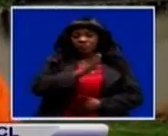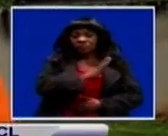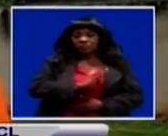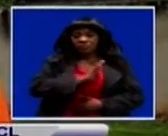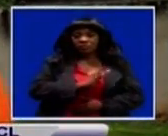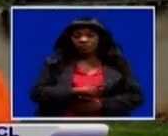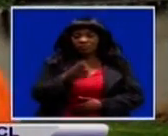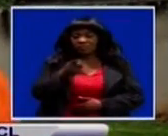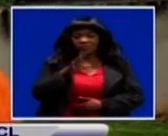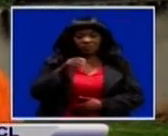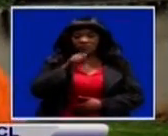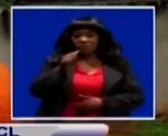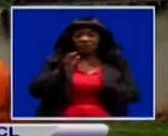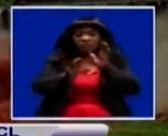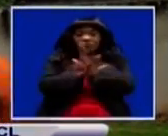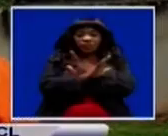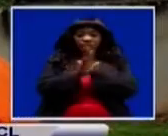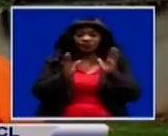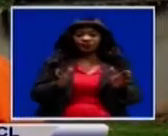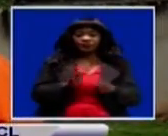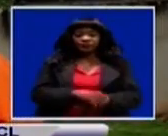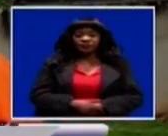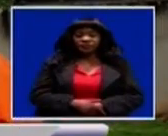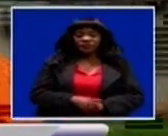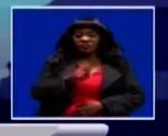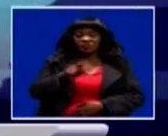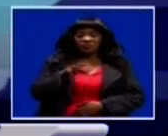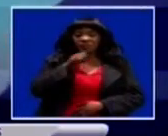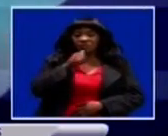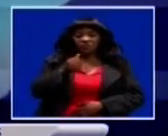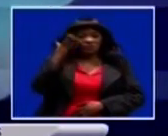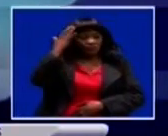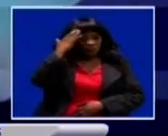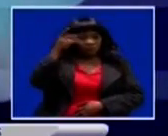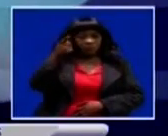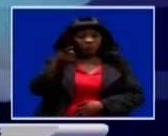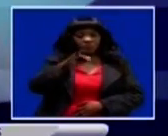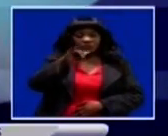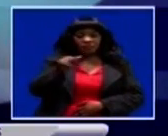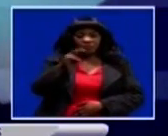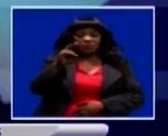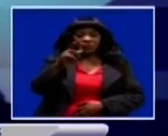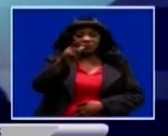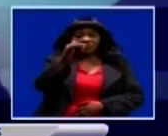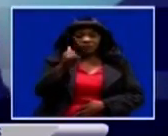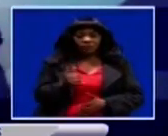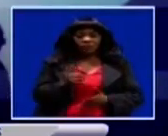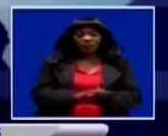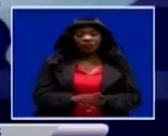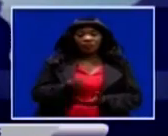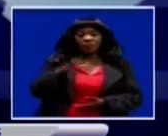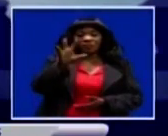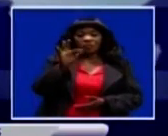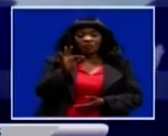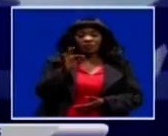that's not Zambia. We are not known of that. 2018, the league